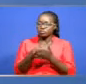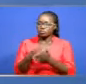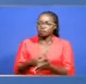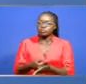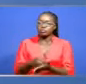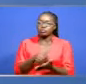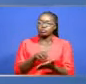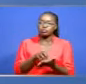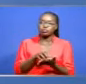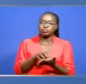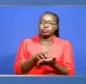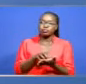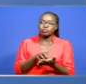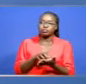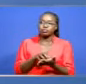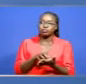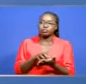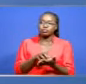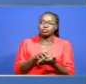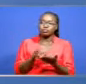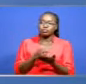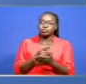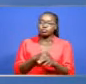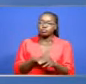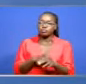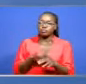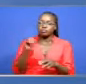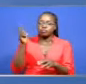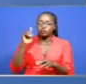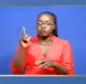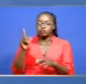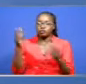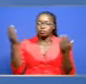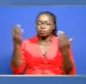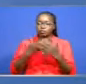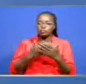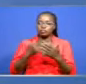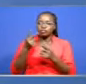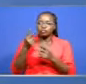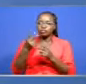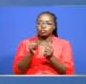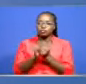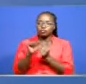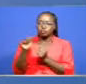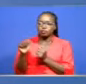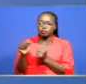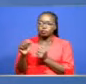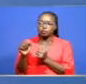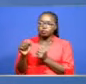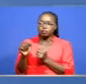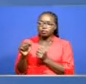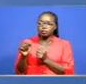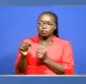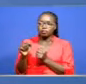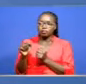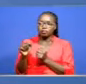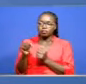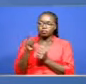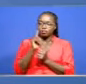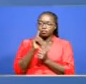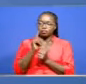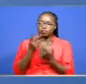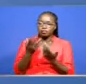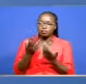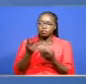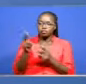continue over most parts of the country for quite some time. The capital will tonight experience highs of 15 degrees Celsius, and tomorrow we're looking at highs